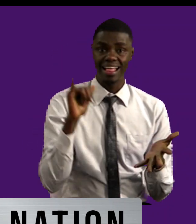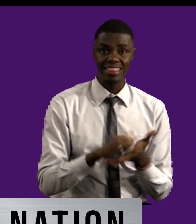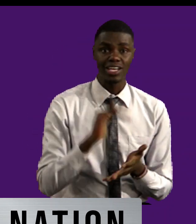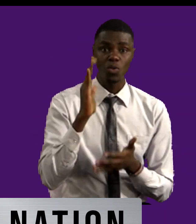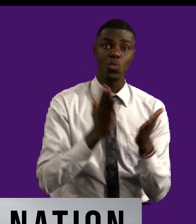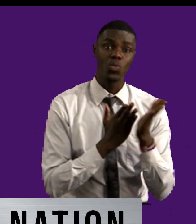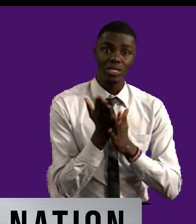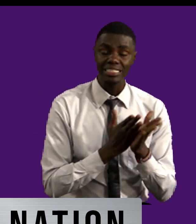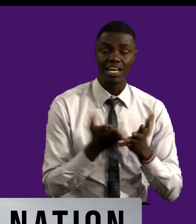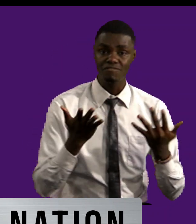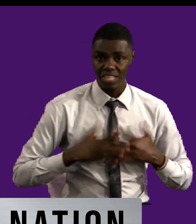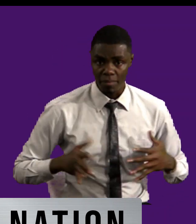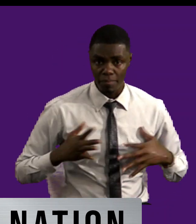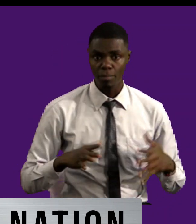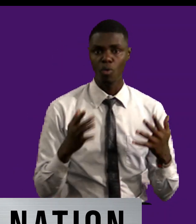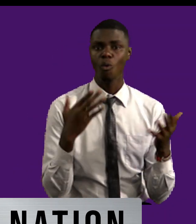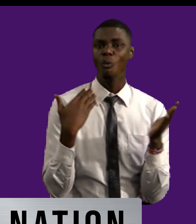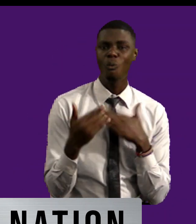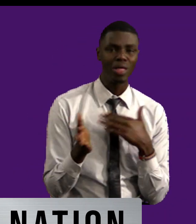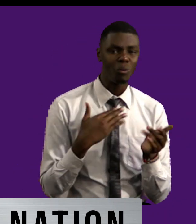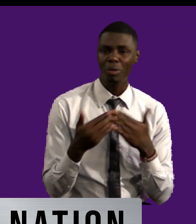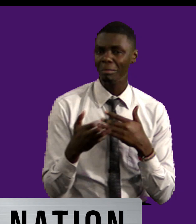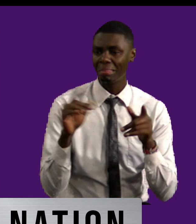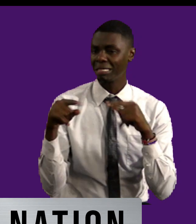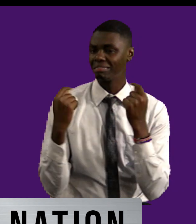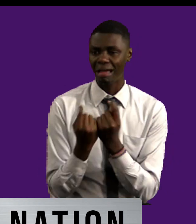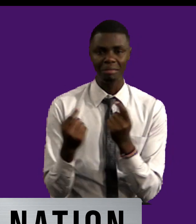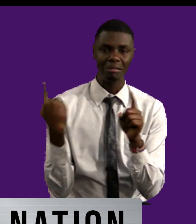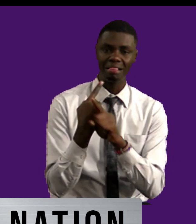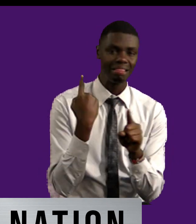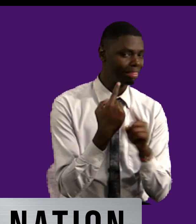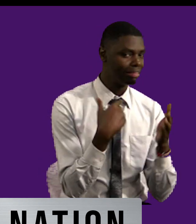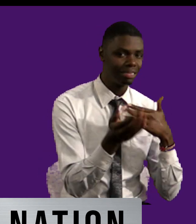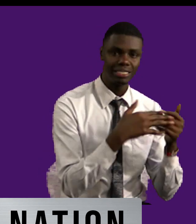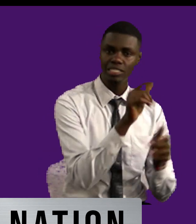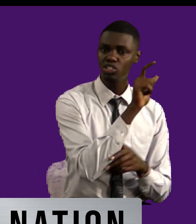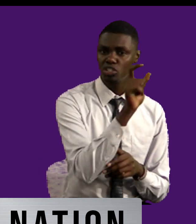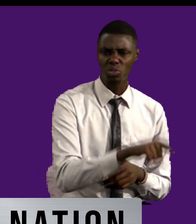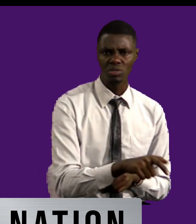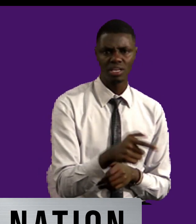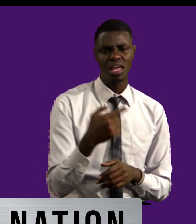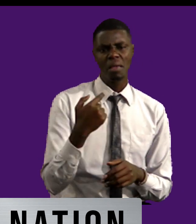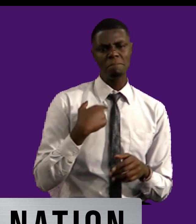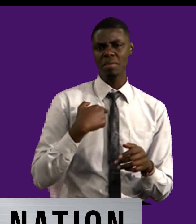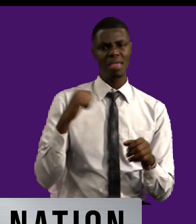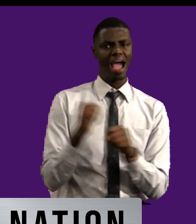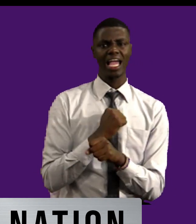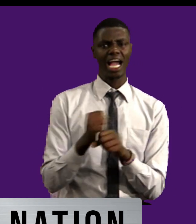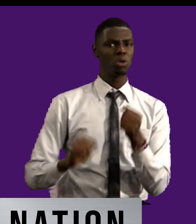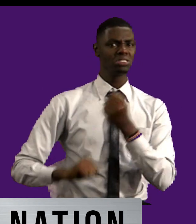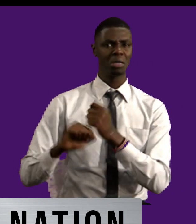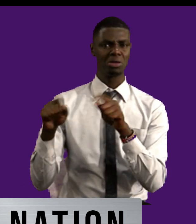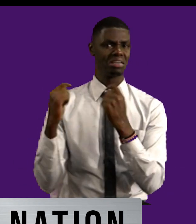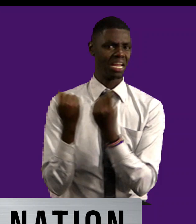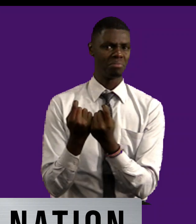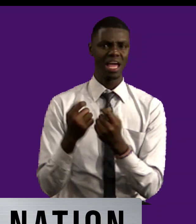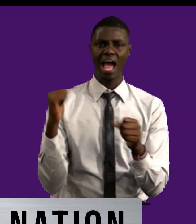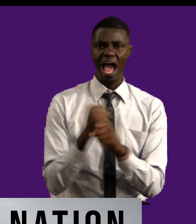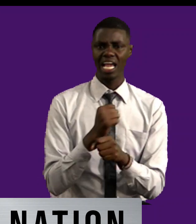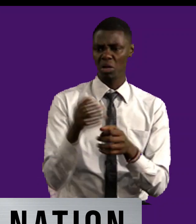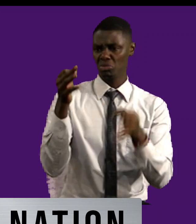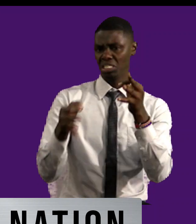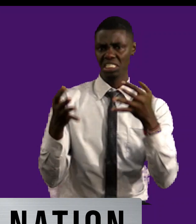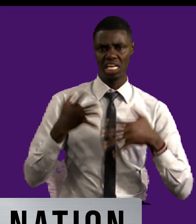will serve its people regardless of their tribe or where they come from, I cannot be tribal. I cannot be judging